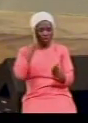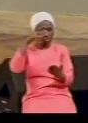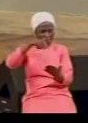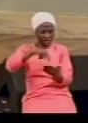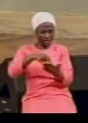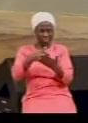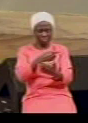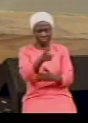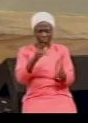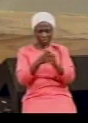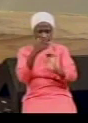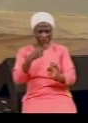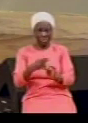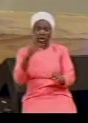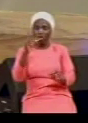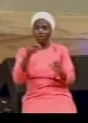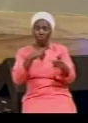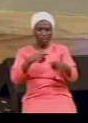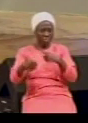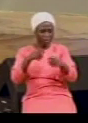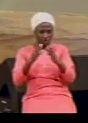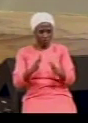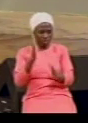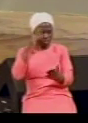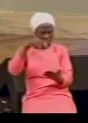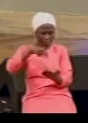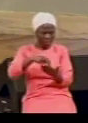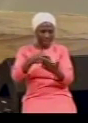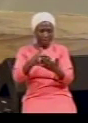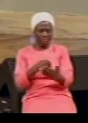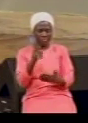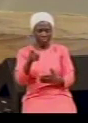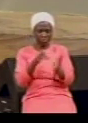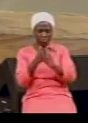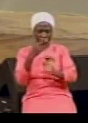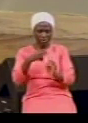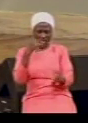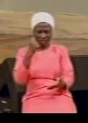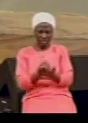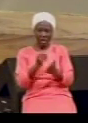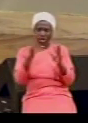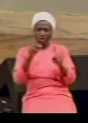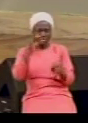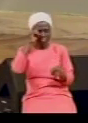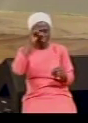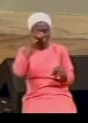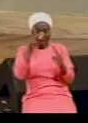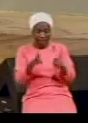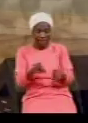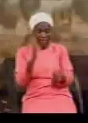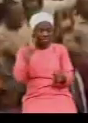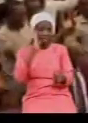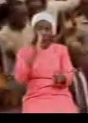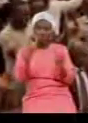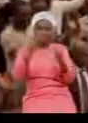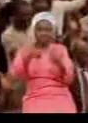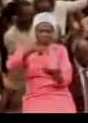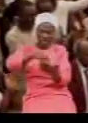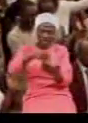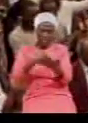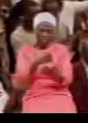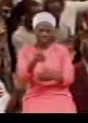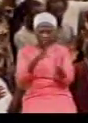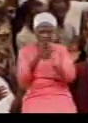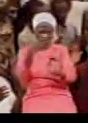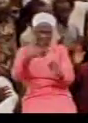No persecutor will stand before you. No magician or occultic person will stand before you.